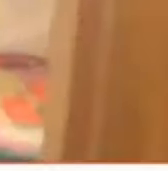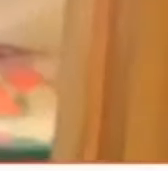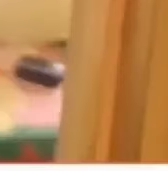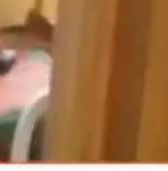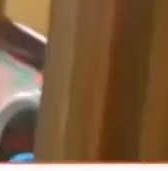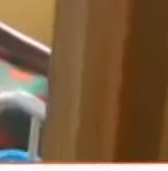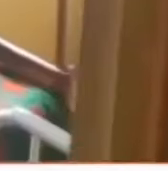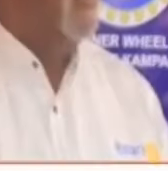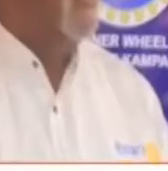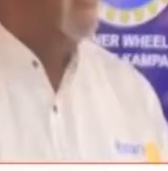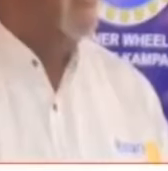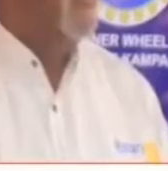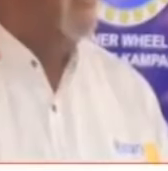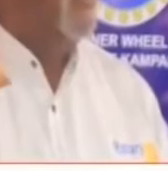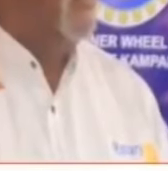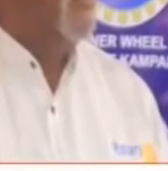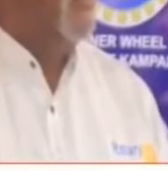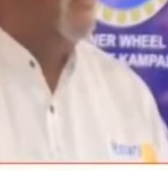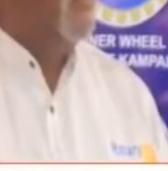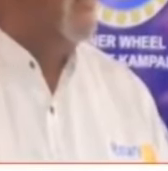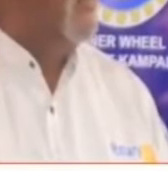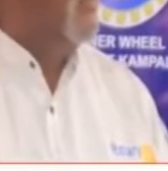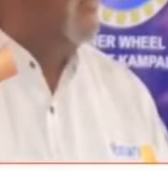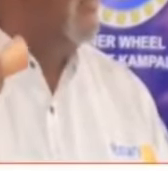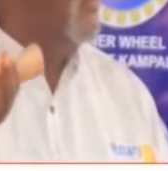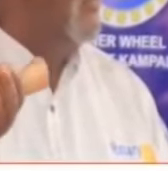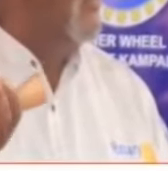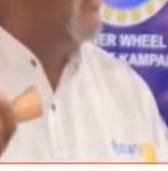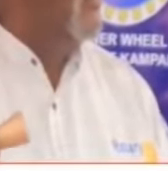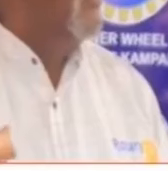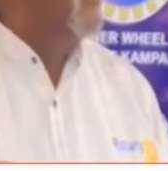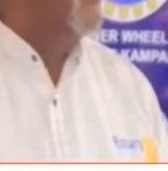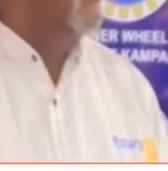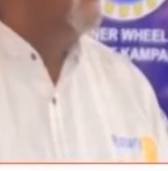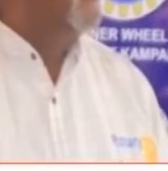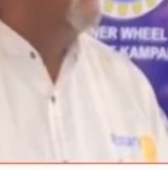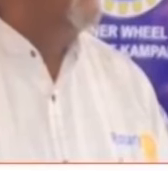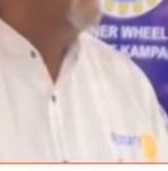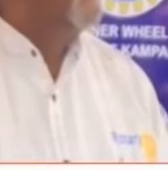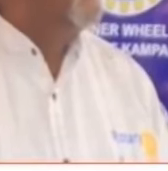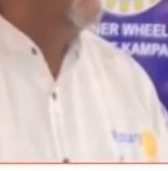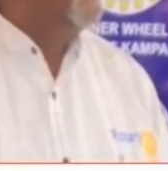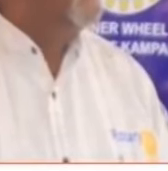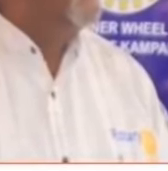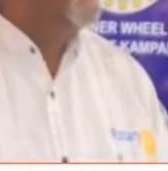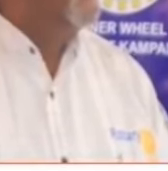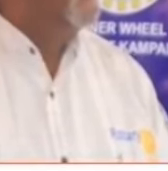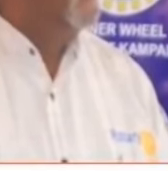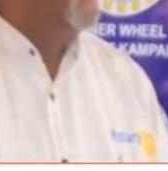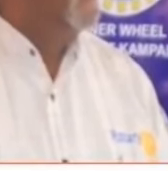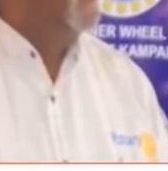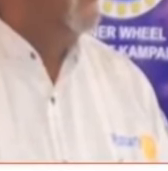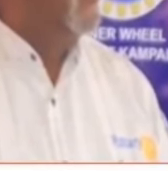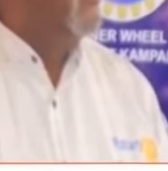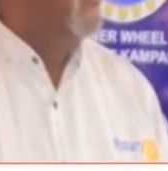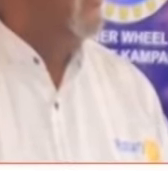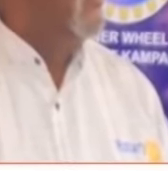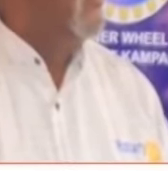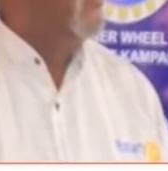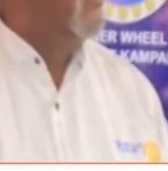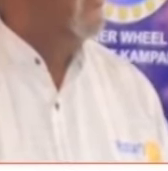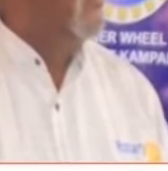omuli n'emmere ebitono. We don't have money. We don't have what? but sacrificing our